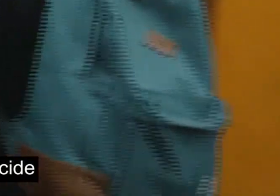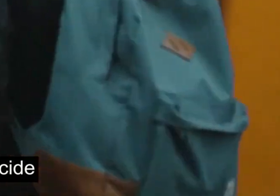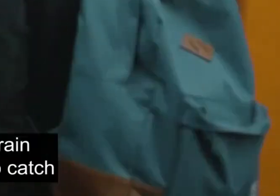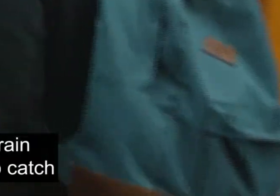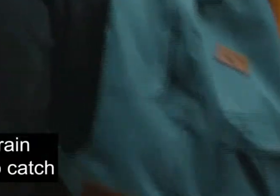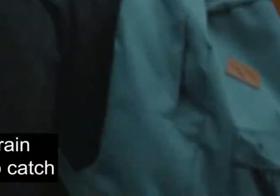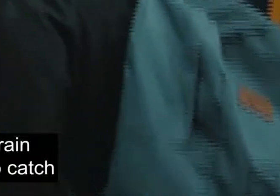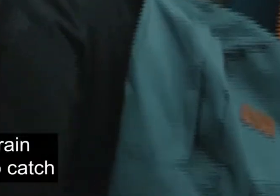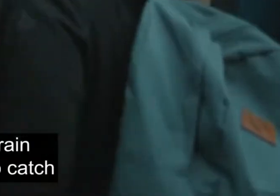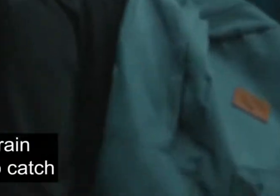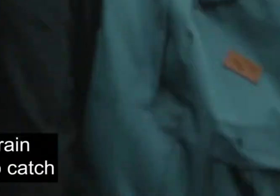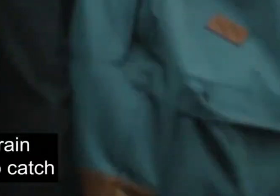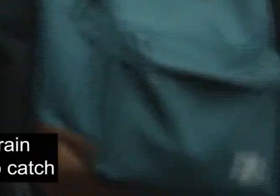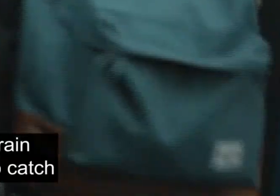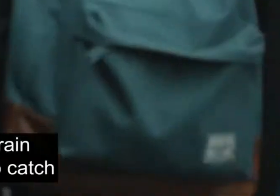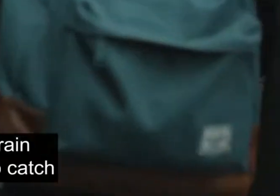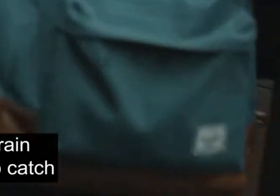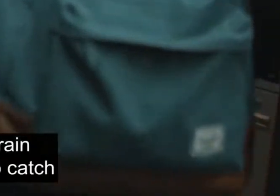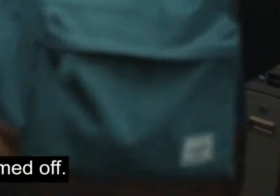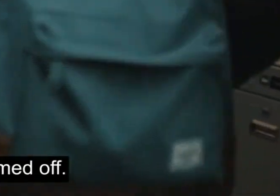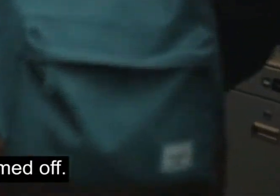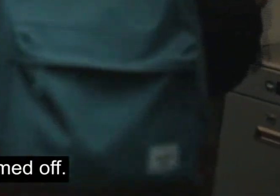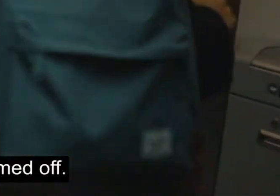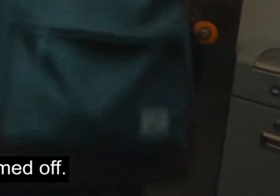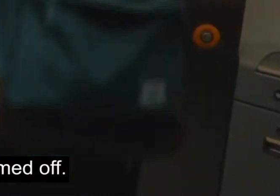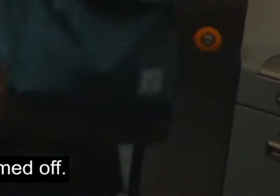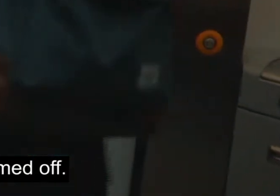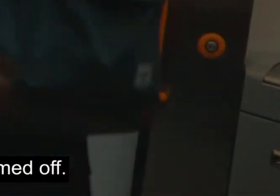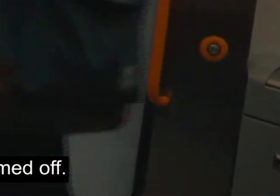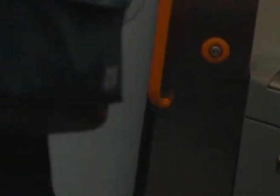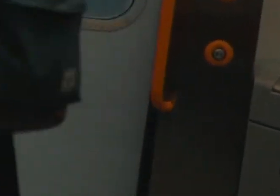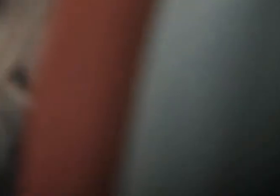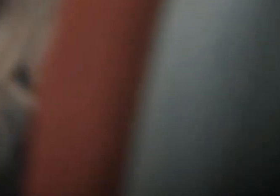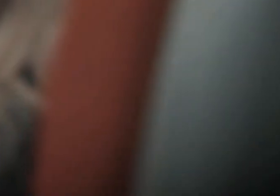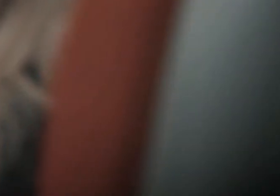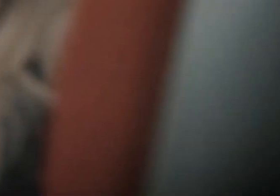couldn't decide whether it was the train they were supposed to catch. Just something seemed off.